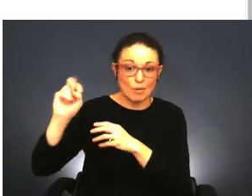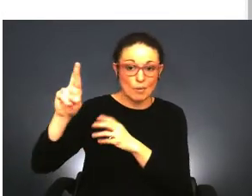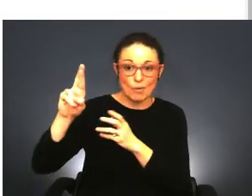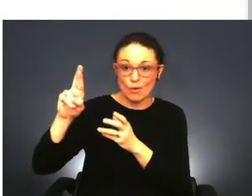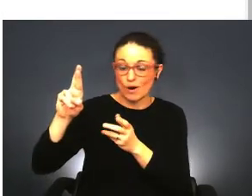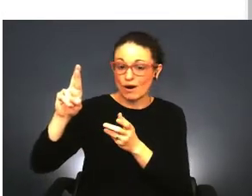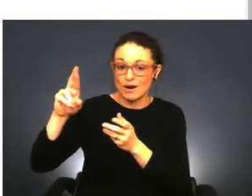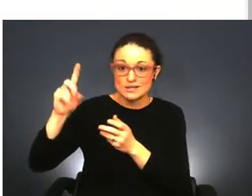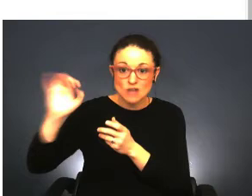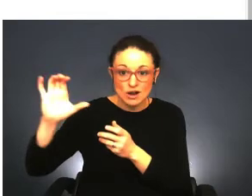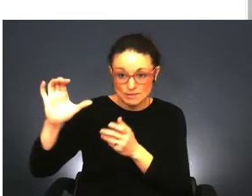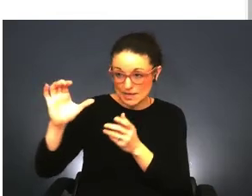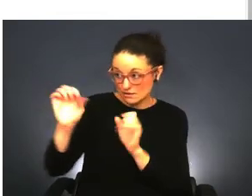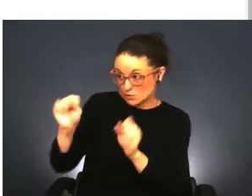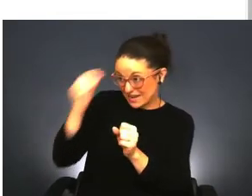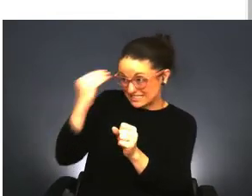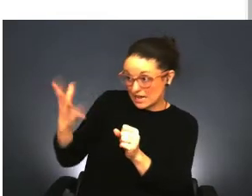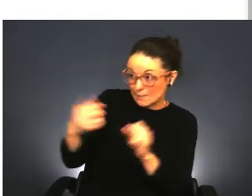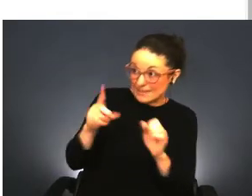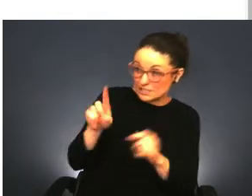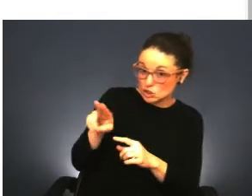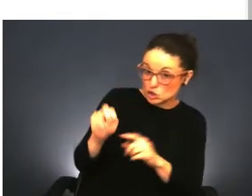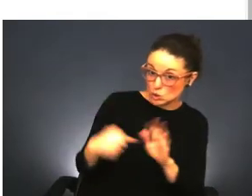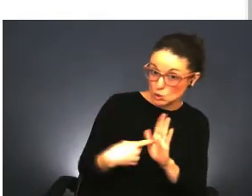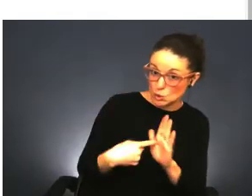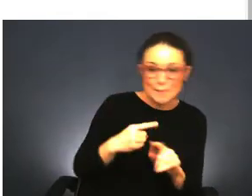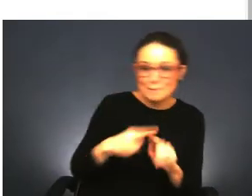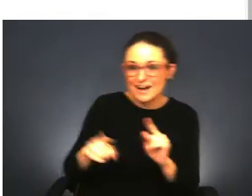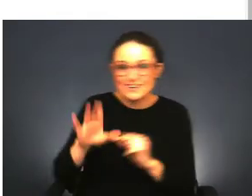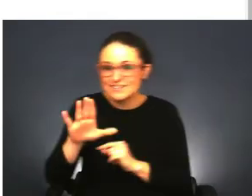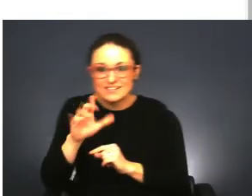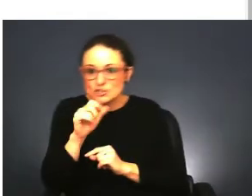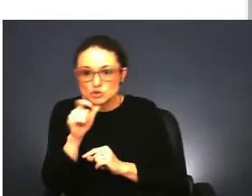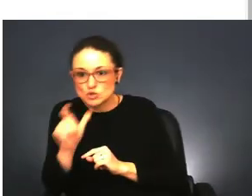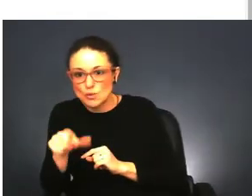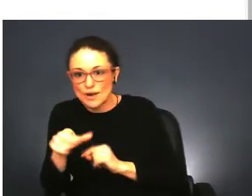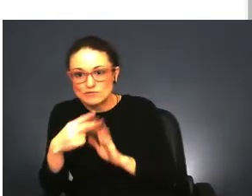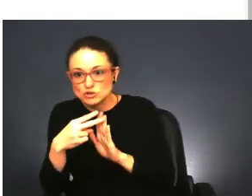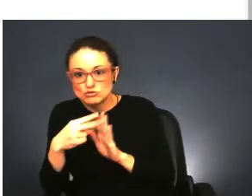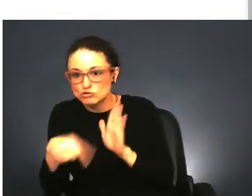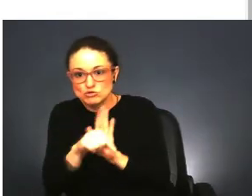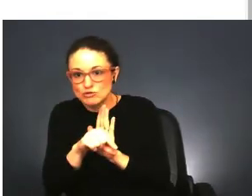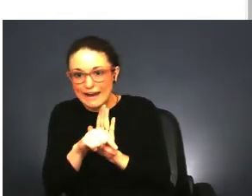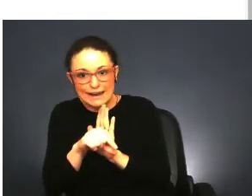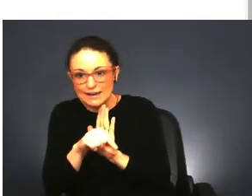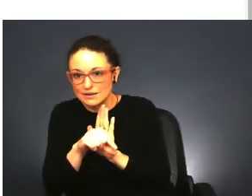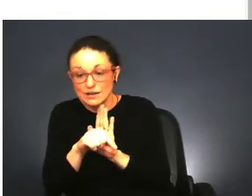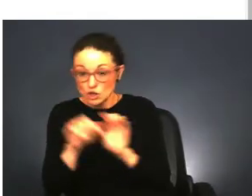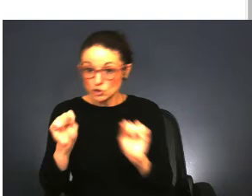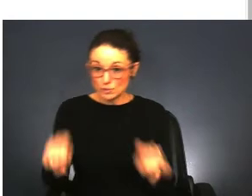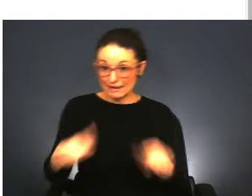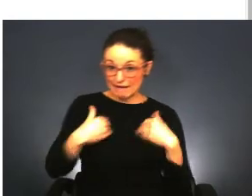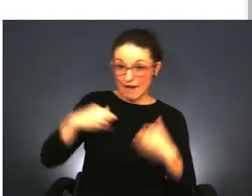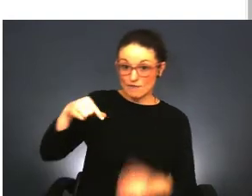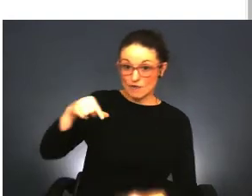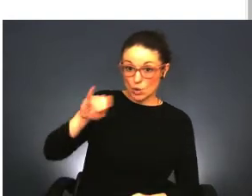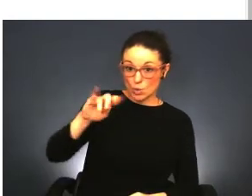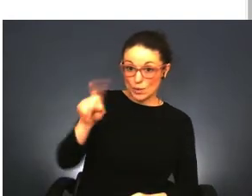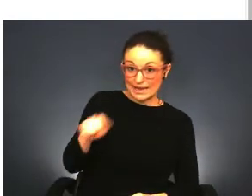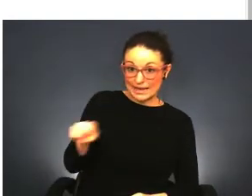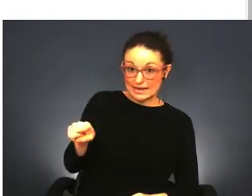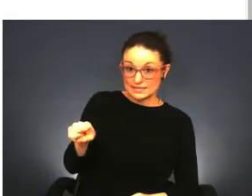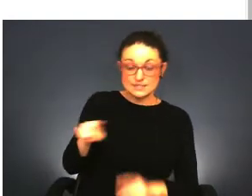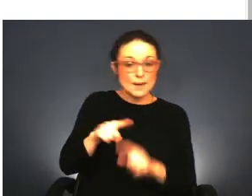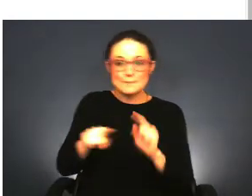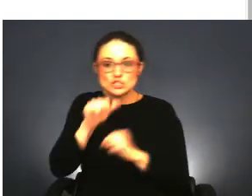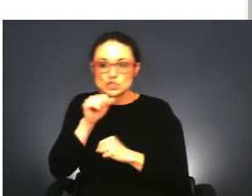due, but not grade the actual reading. You could have a quiz about the reading that you grade, but you're not going to